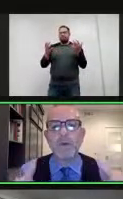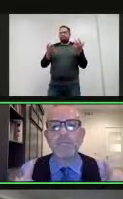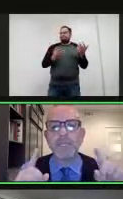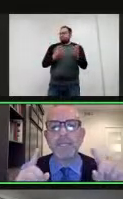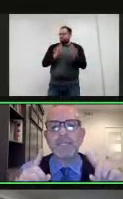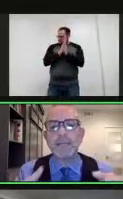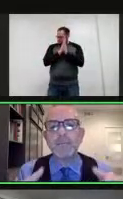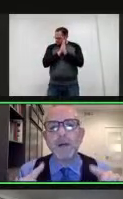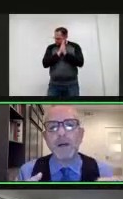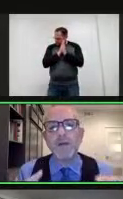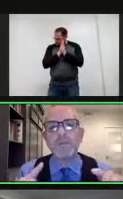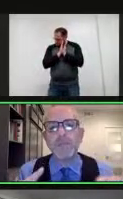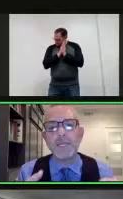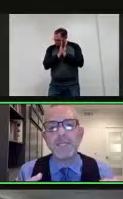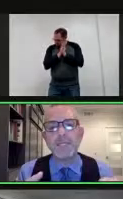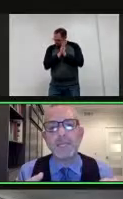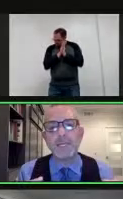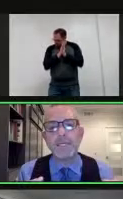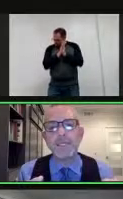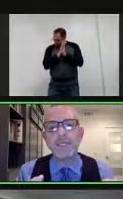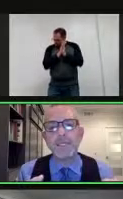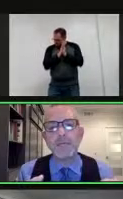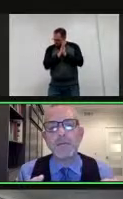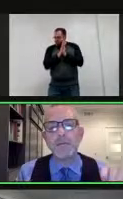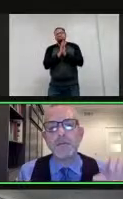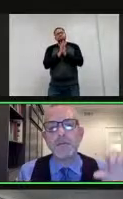I want to say that some of this